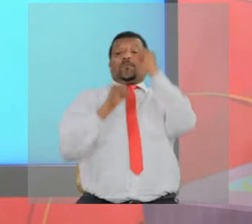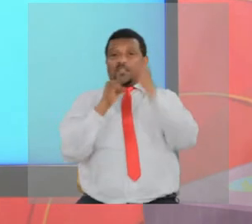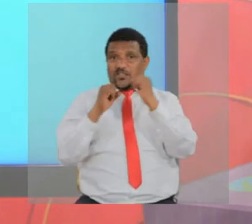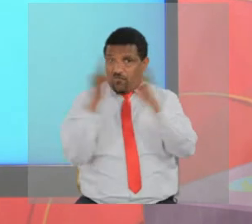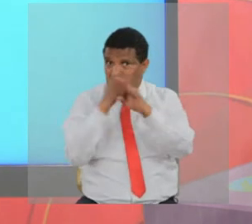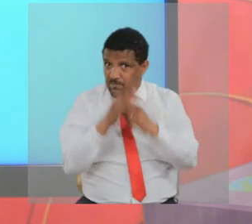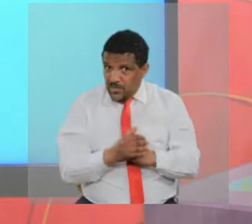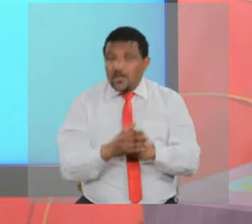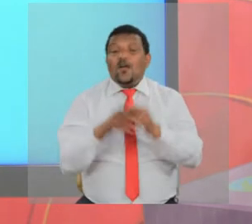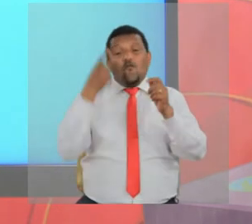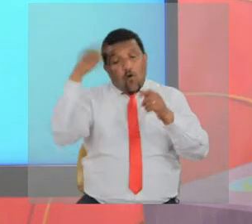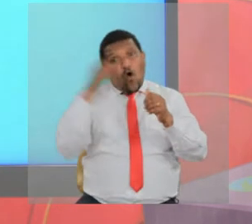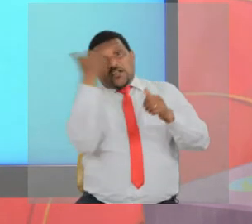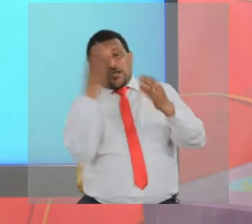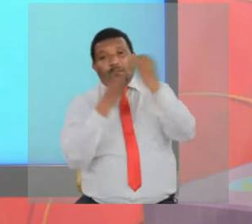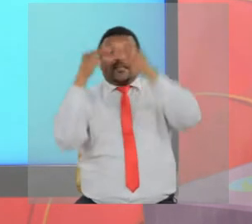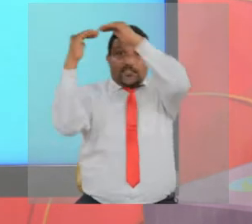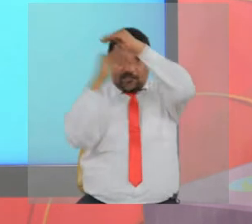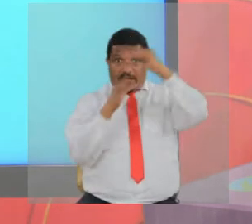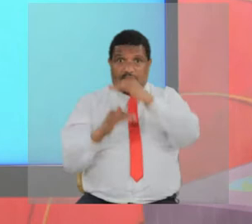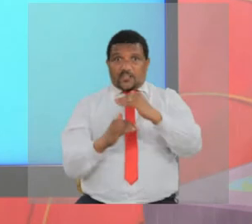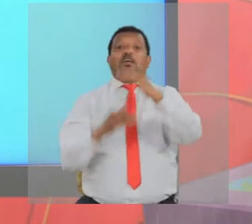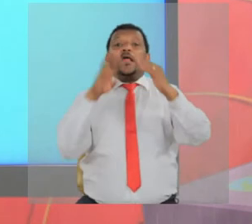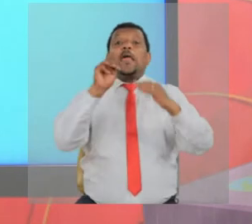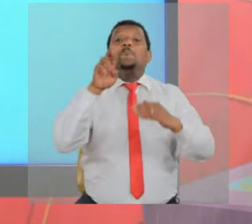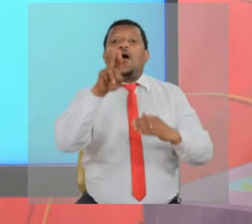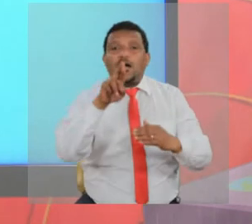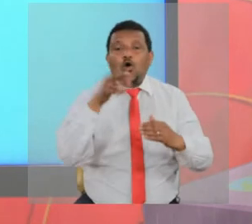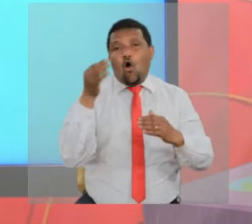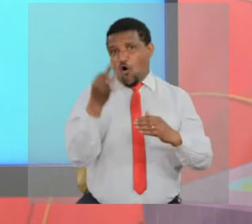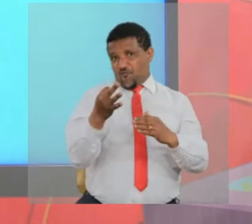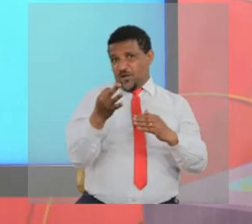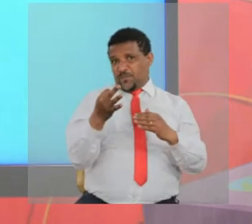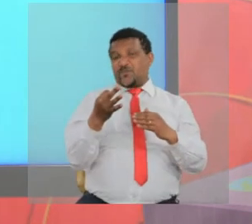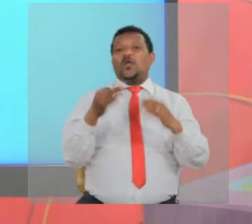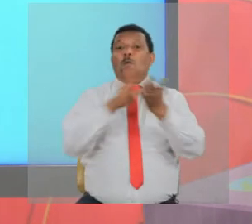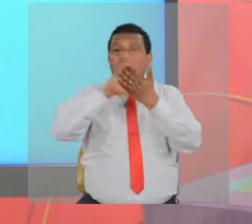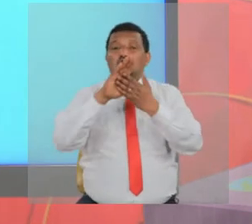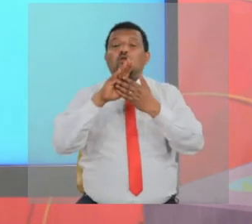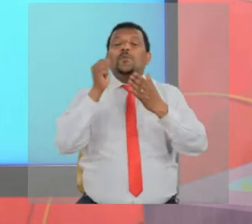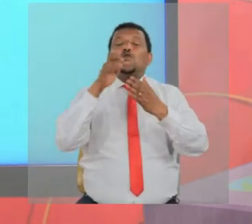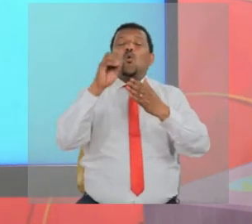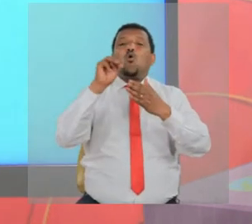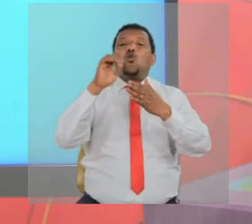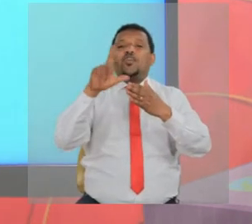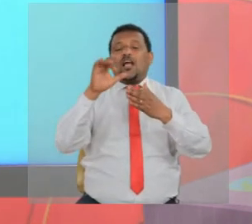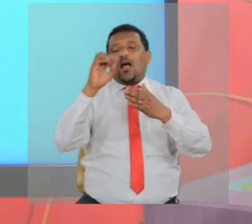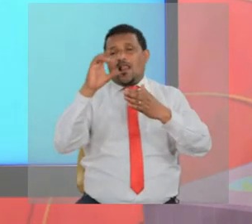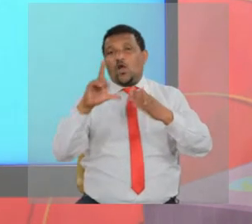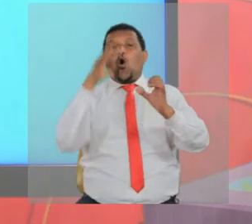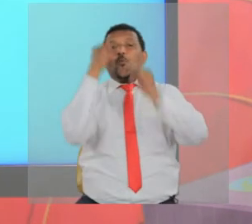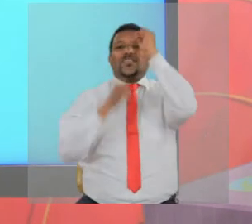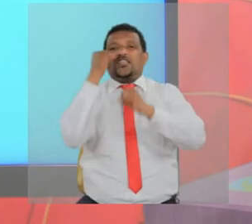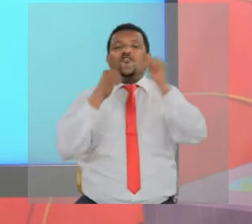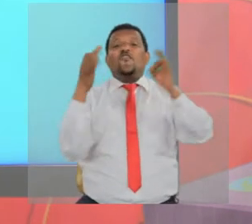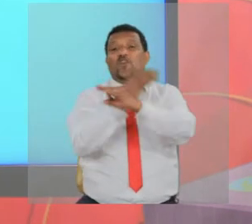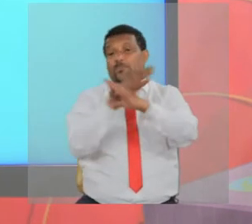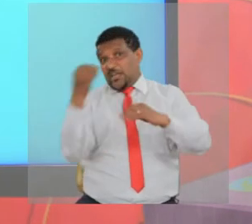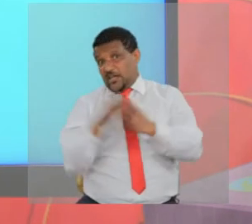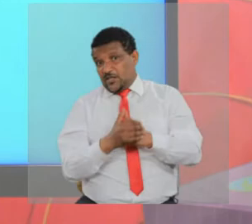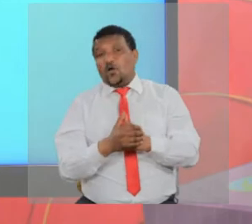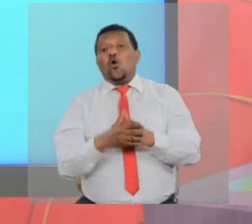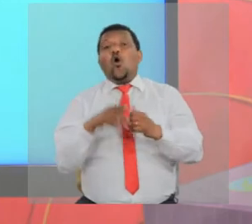firm. For other market structures, the MR of pure monopolist, monopolistically competitive firms